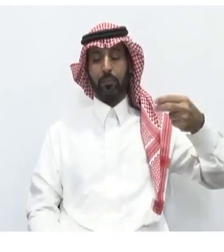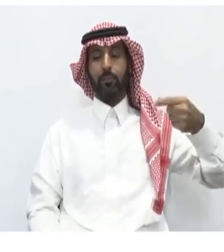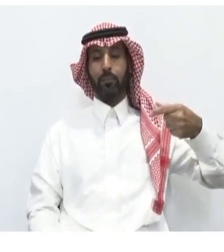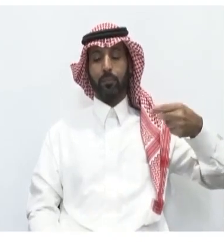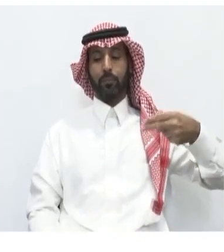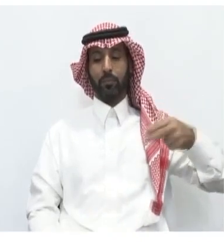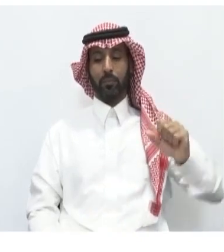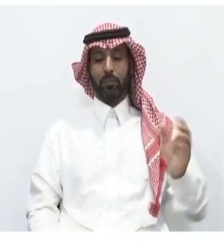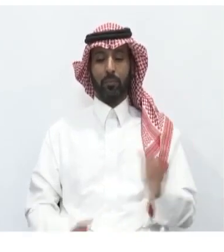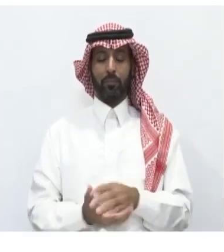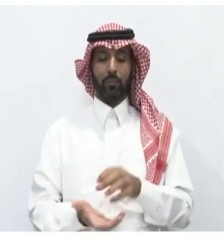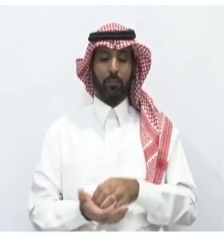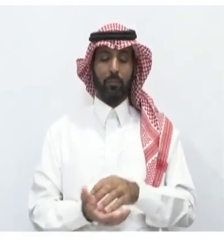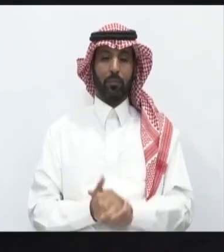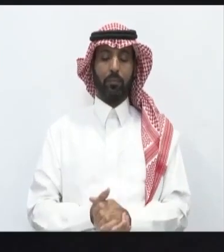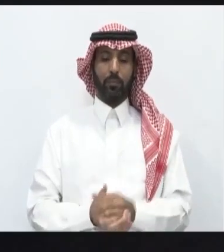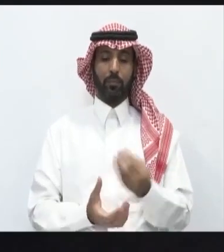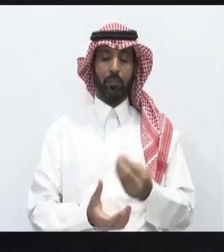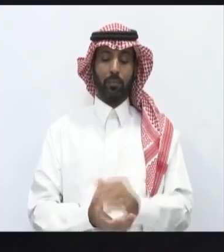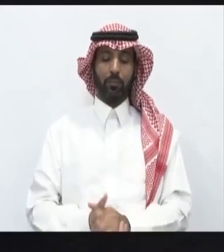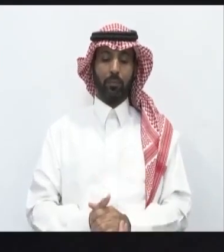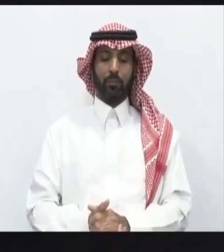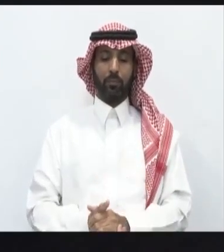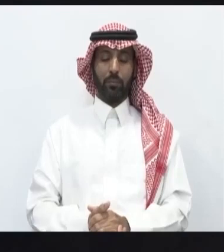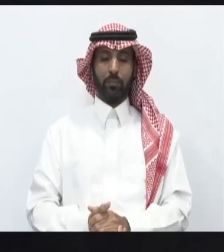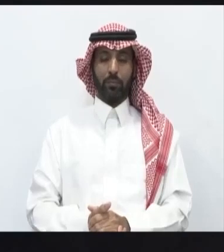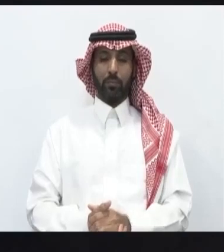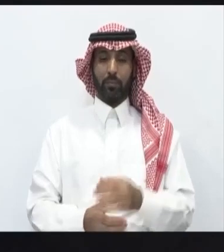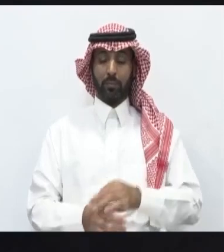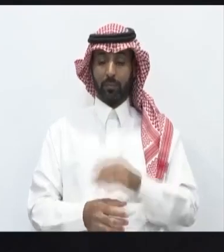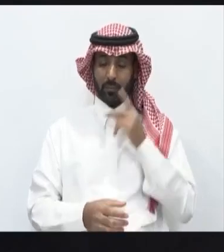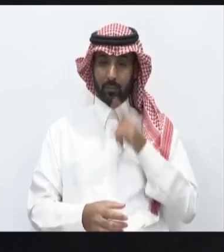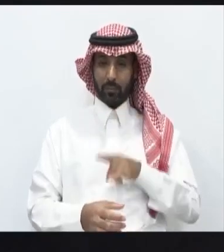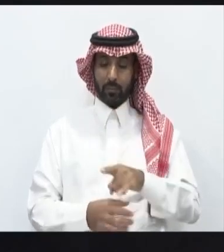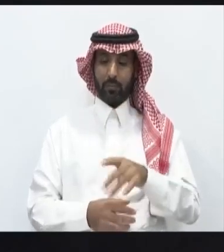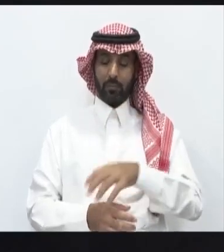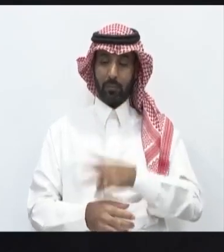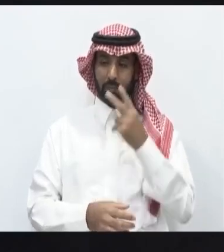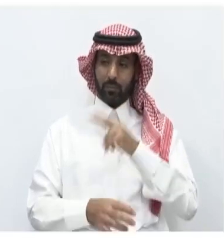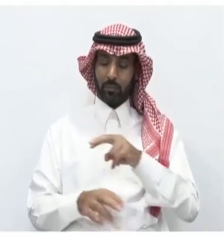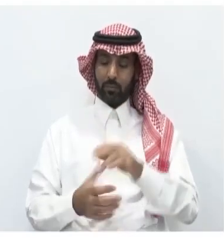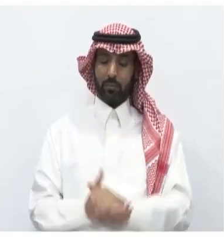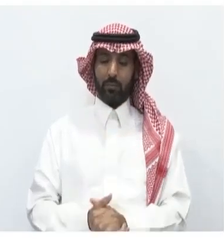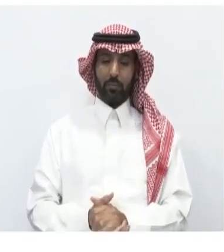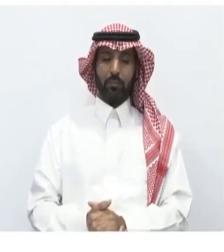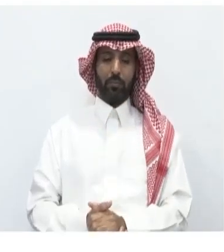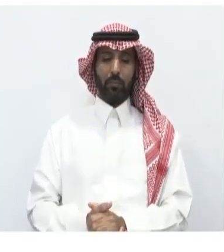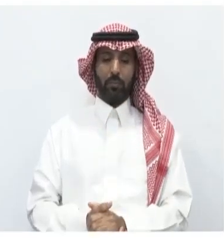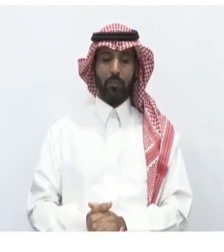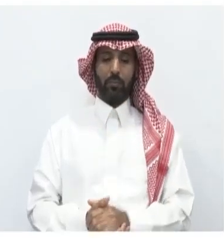hotel. There aren't enough rooms. There are a few rooms left. So some people will have to go to look for another hotel.